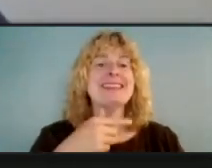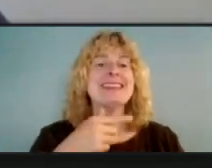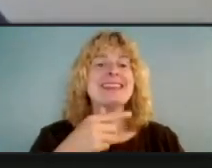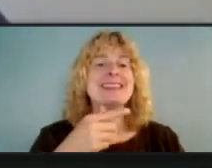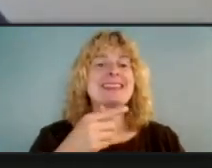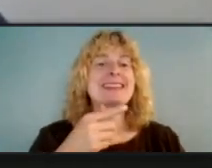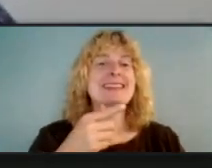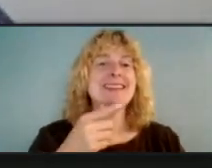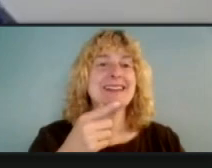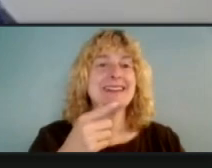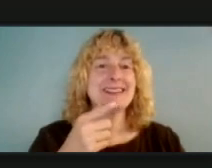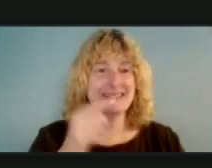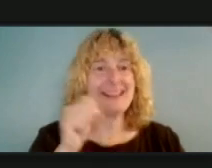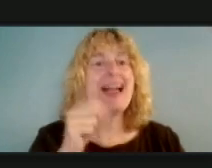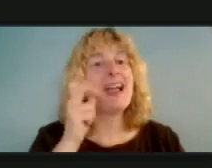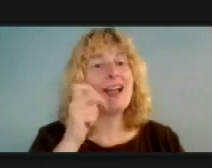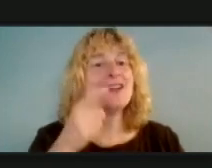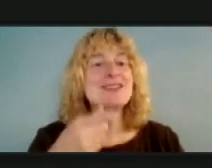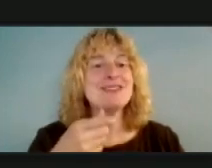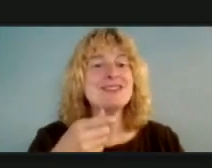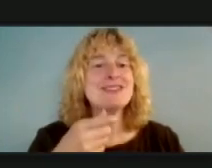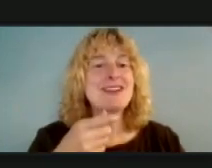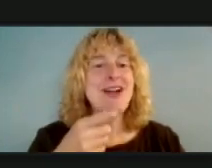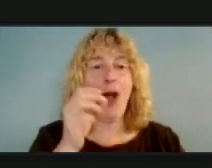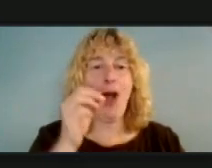Yes, I hear you. Oh, shoot.